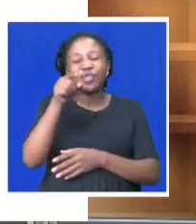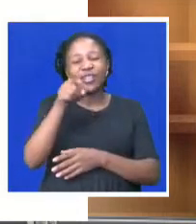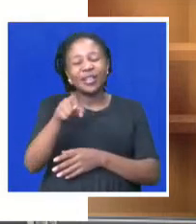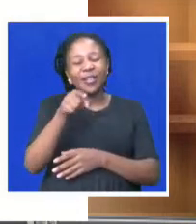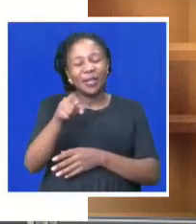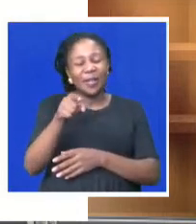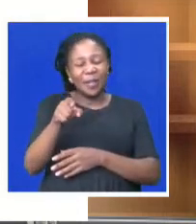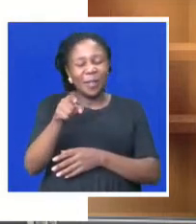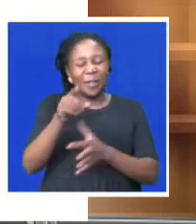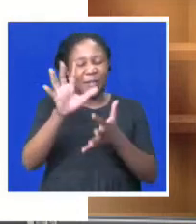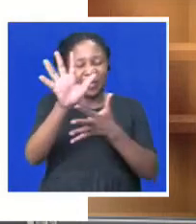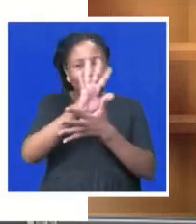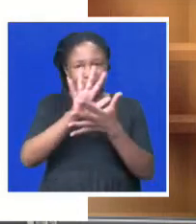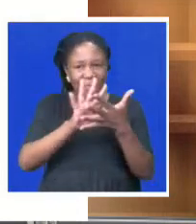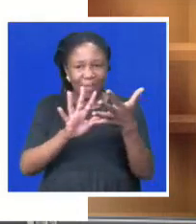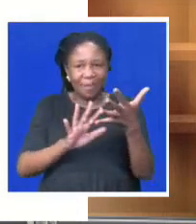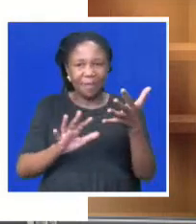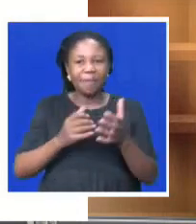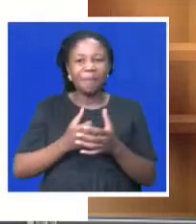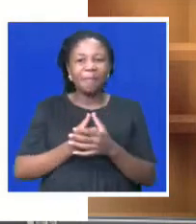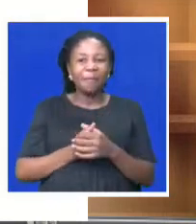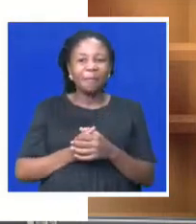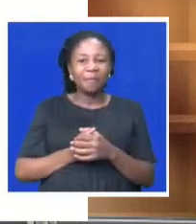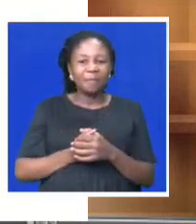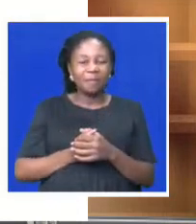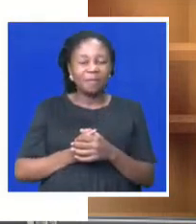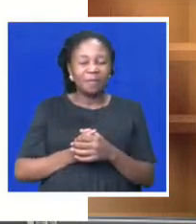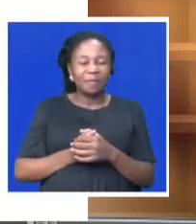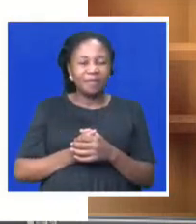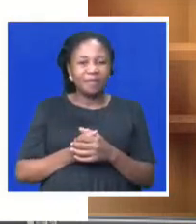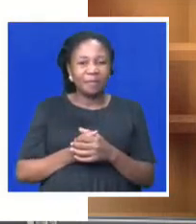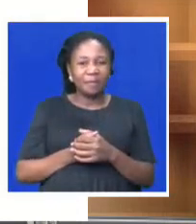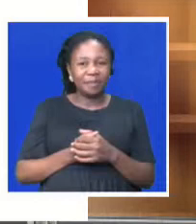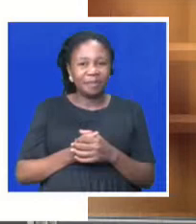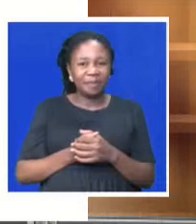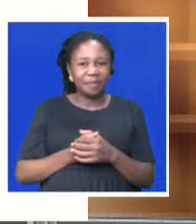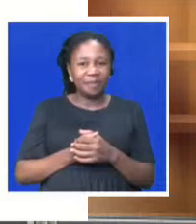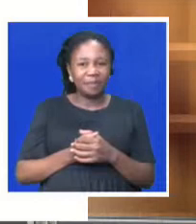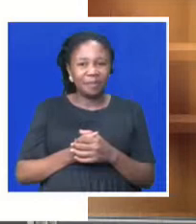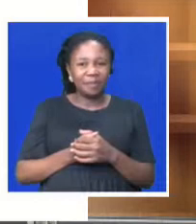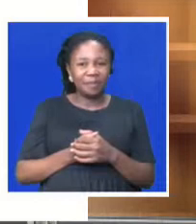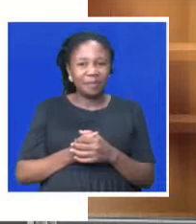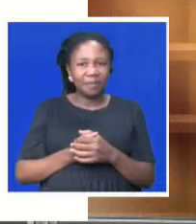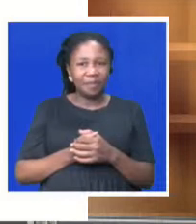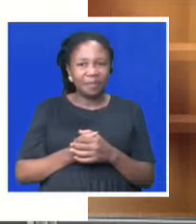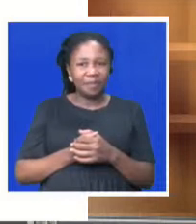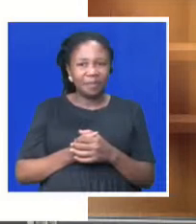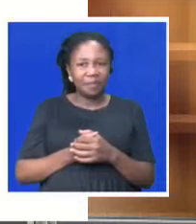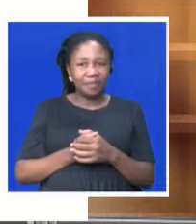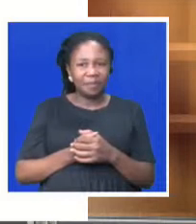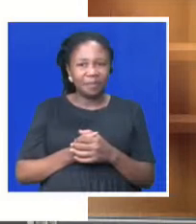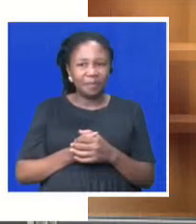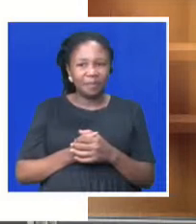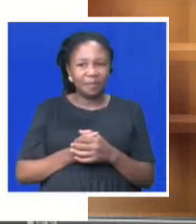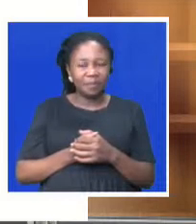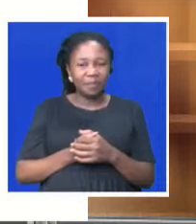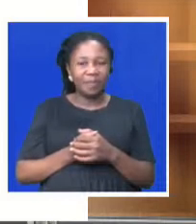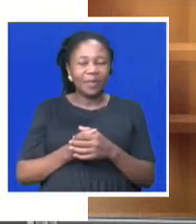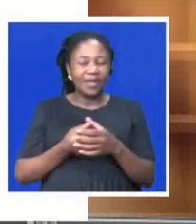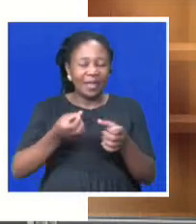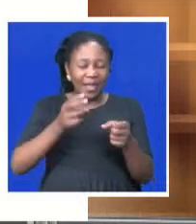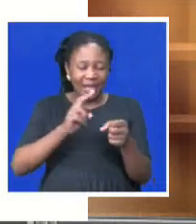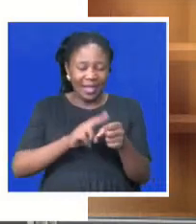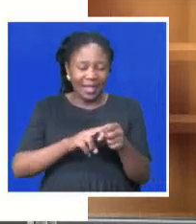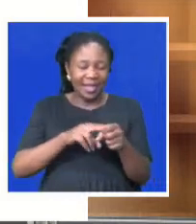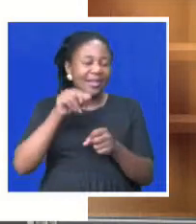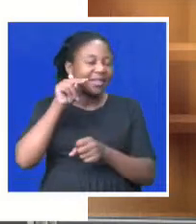to highlight the elements of style in a narrative text, and you should be able